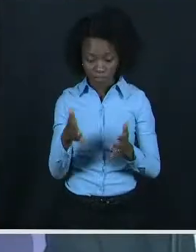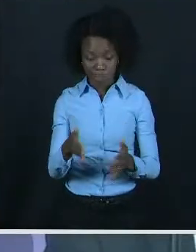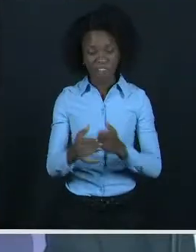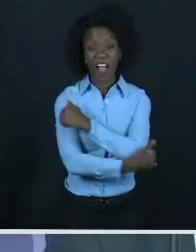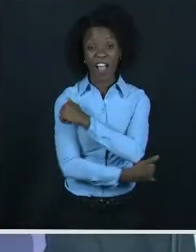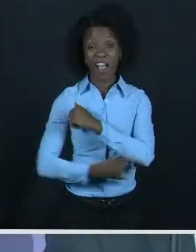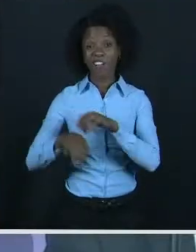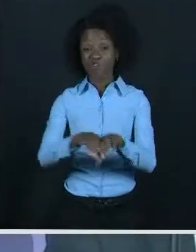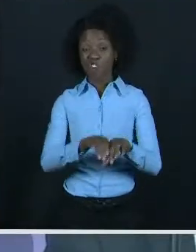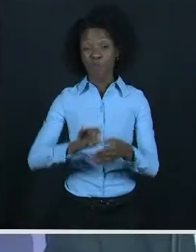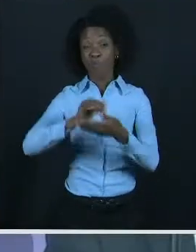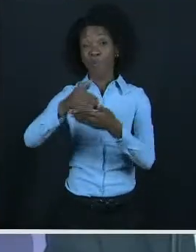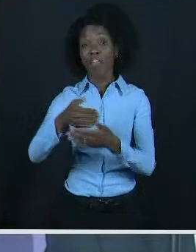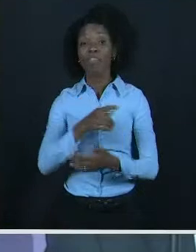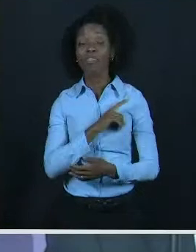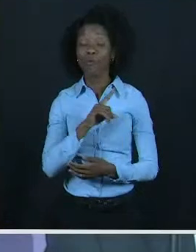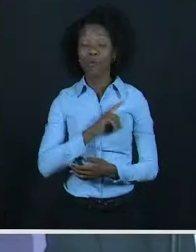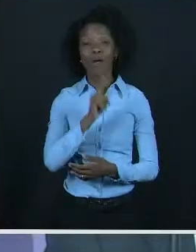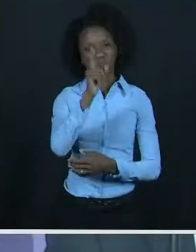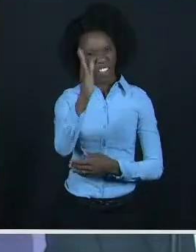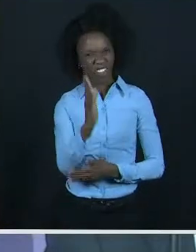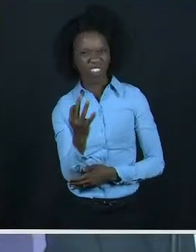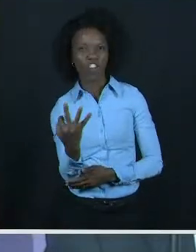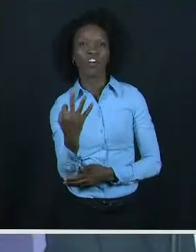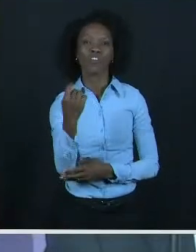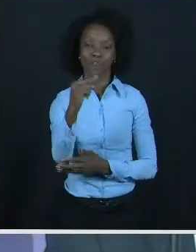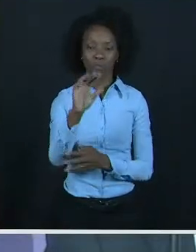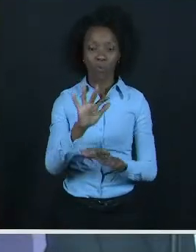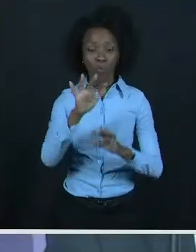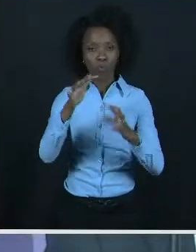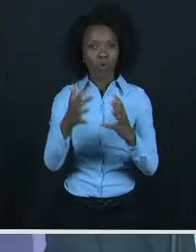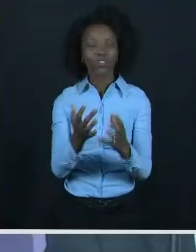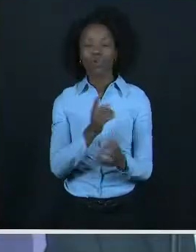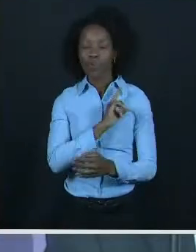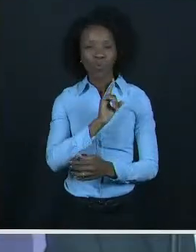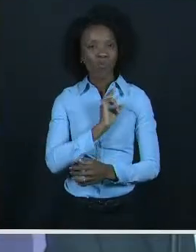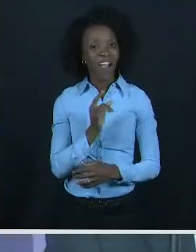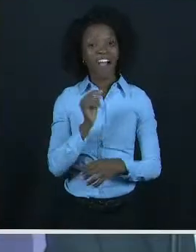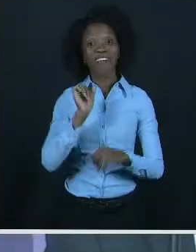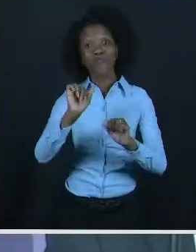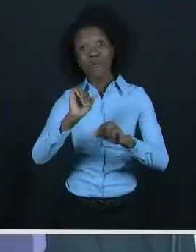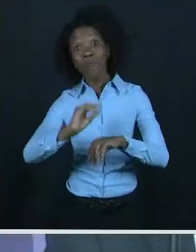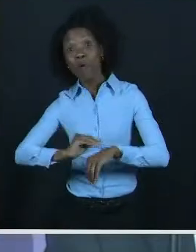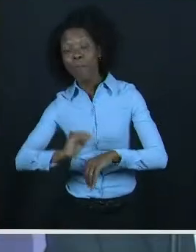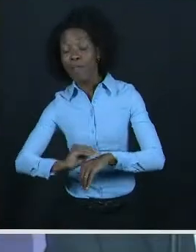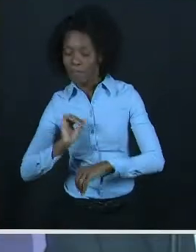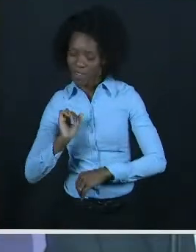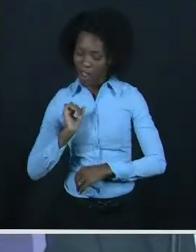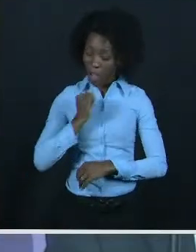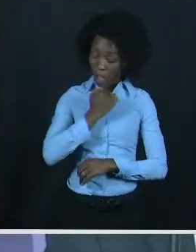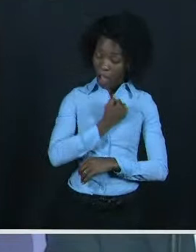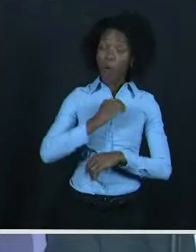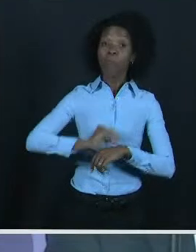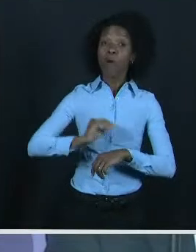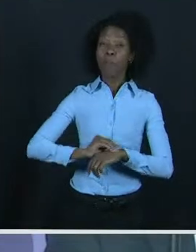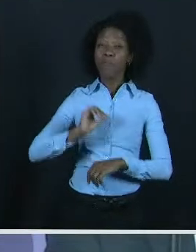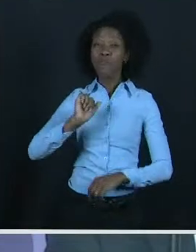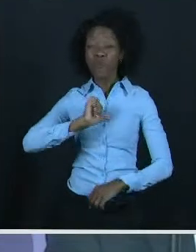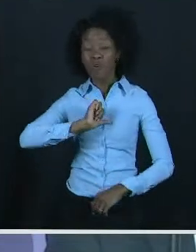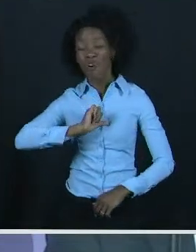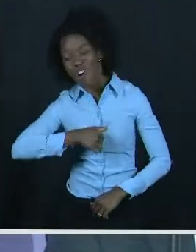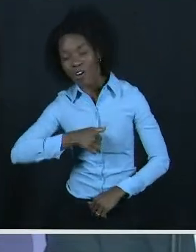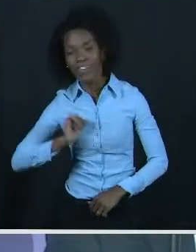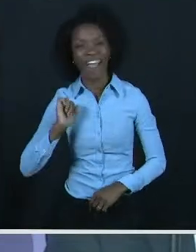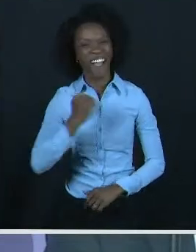of the world. Because your issues are our issues, your hurts are our hurts,